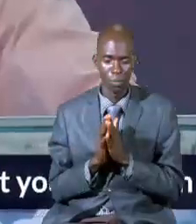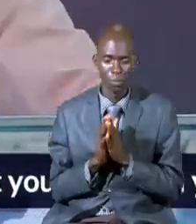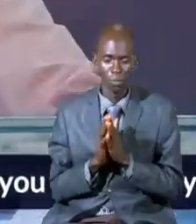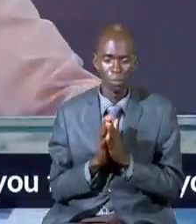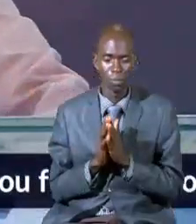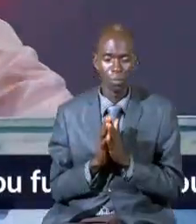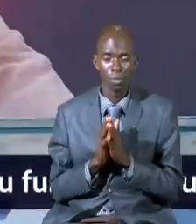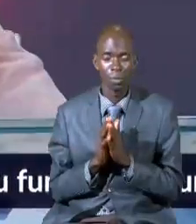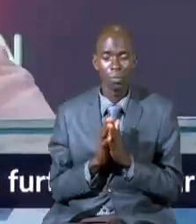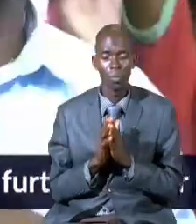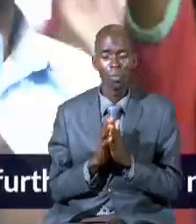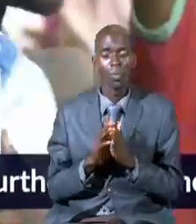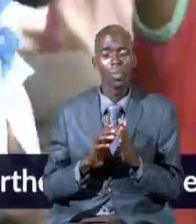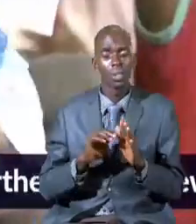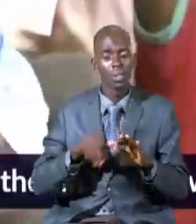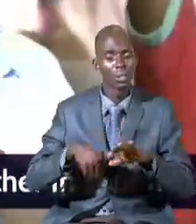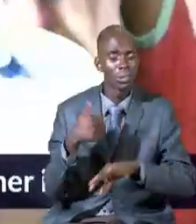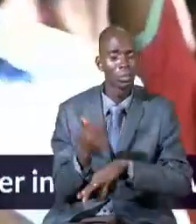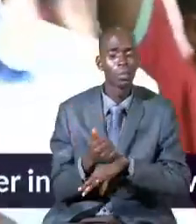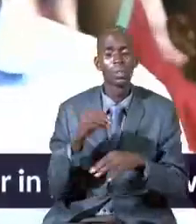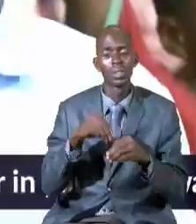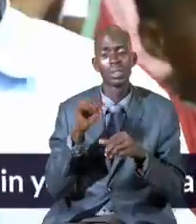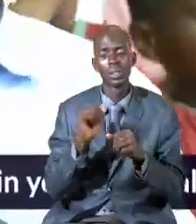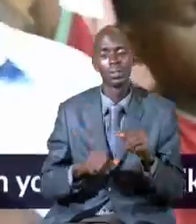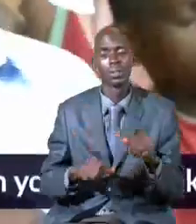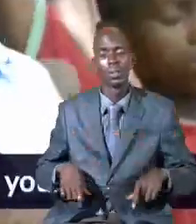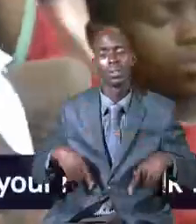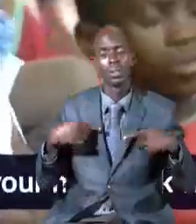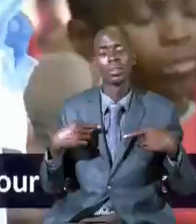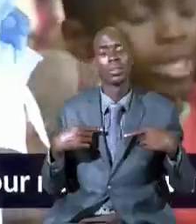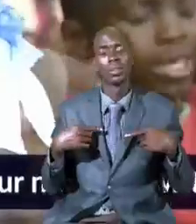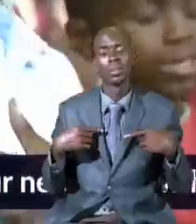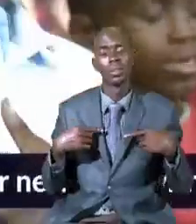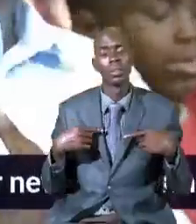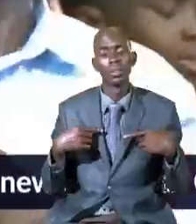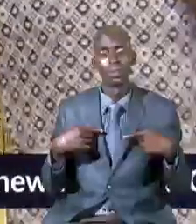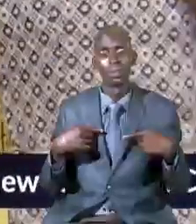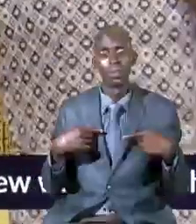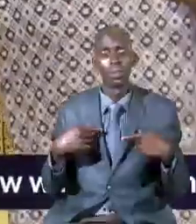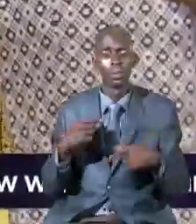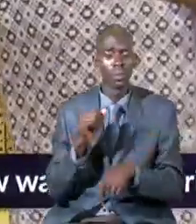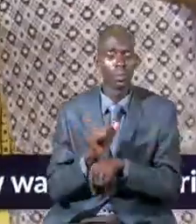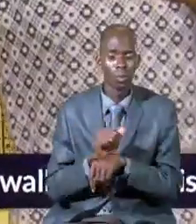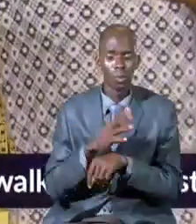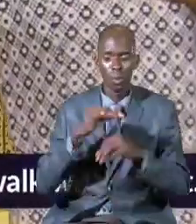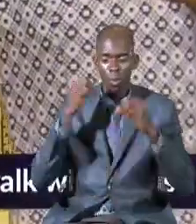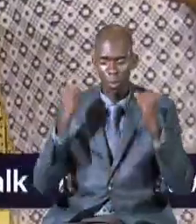Manifestation in every life. Yes. Operation of power in every life.